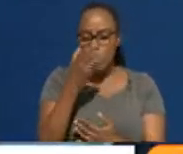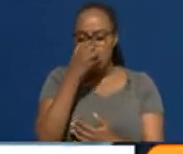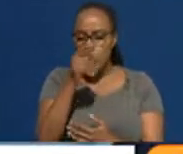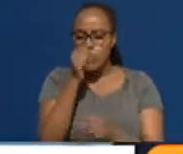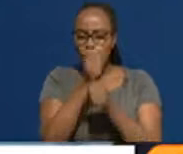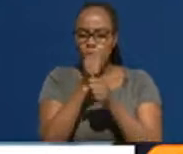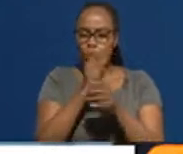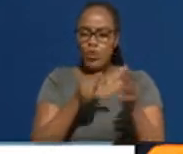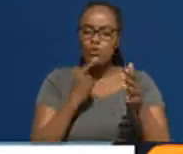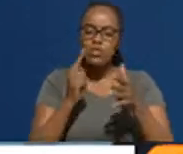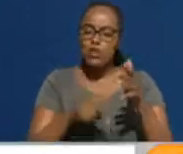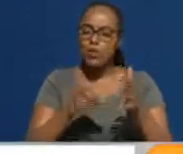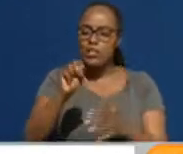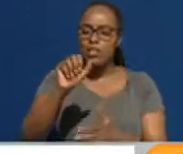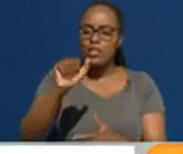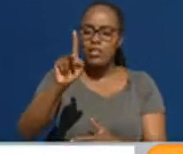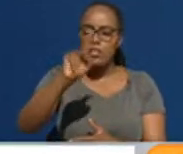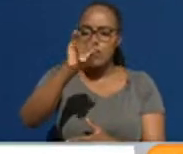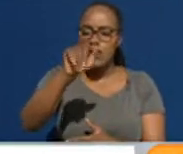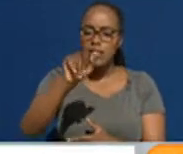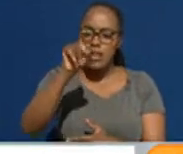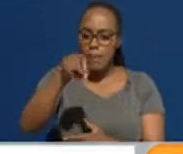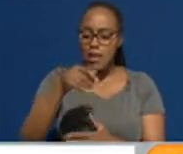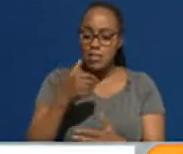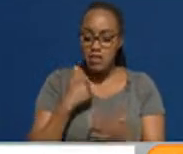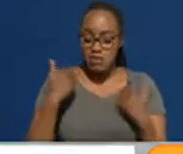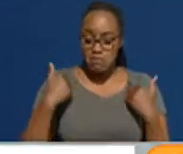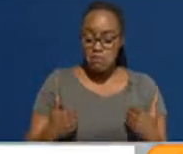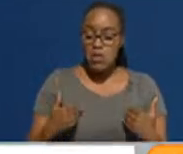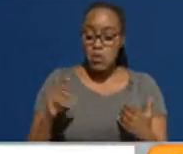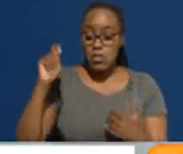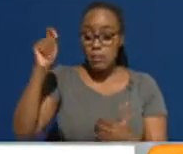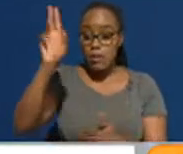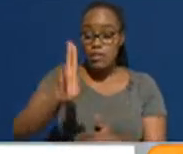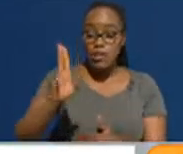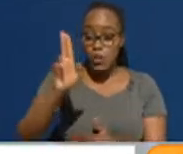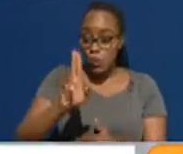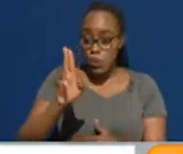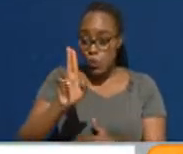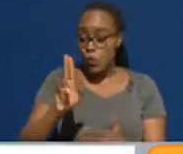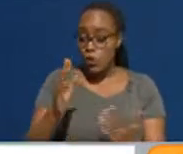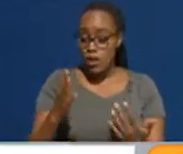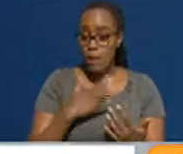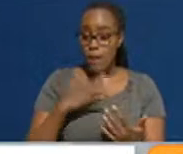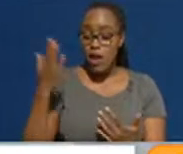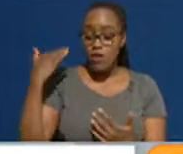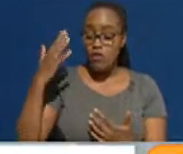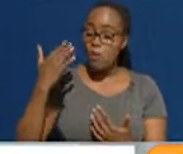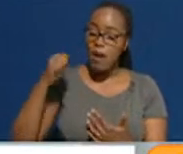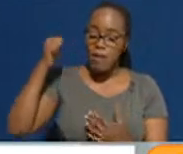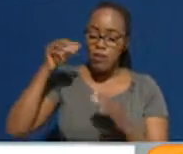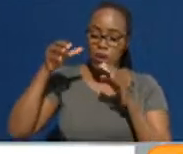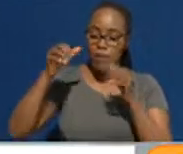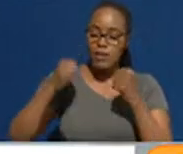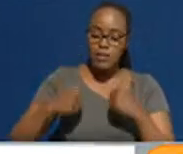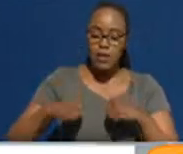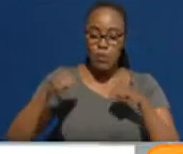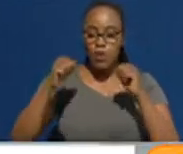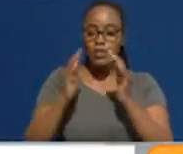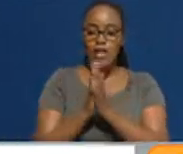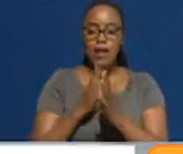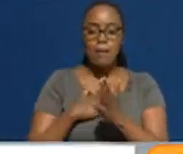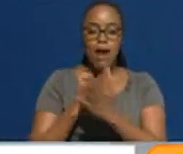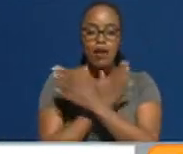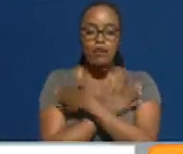you do? Sakaja. The first thing, if I was in the shoes of President Uhuru Kenyatta, my former party boss and my friend,